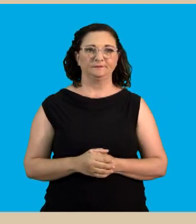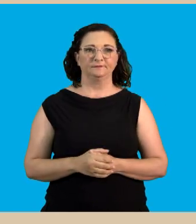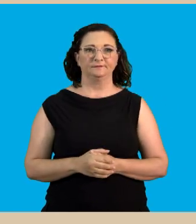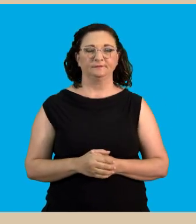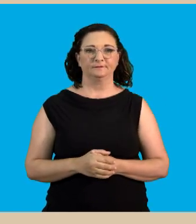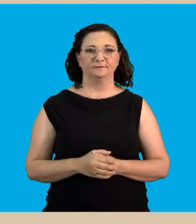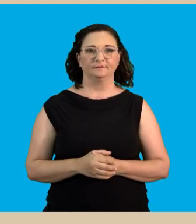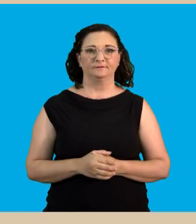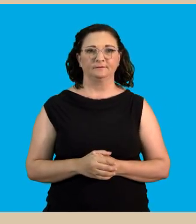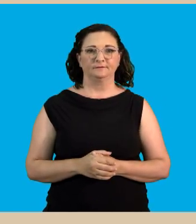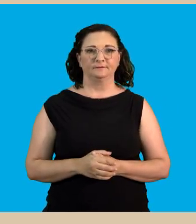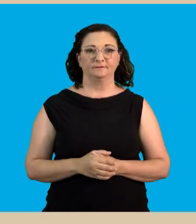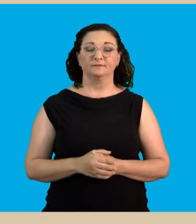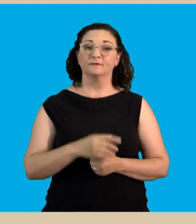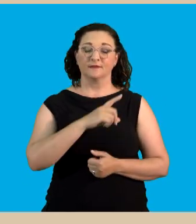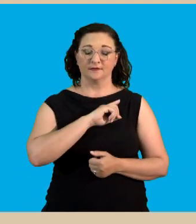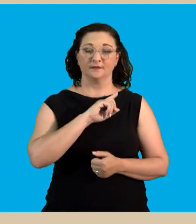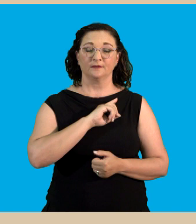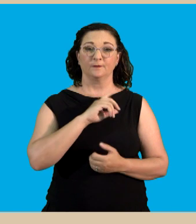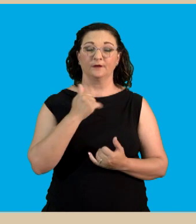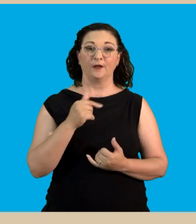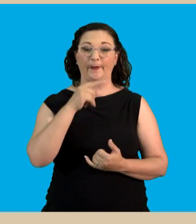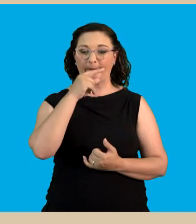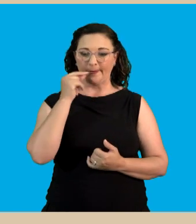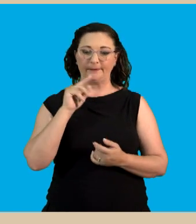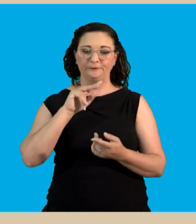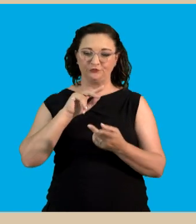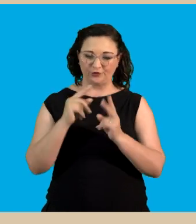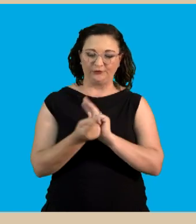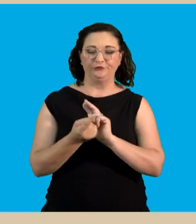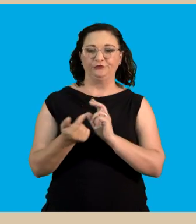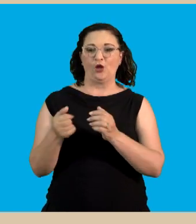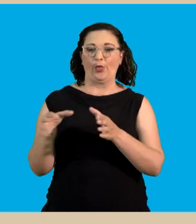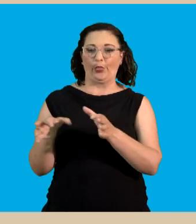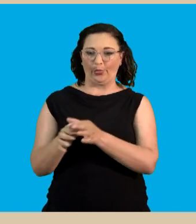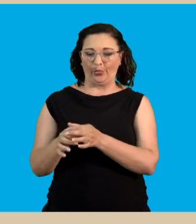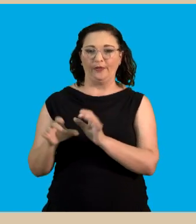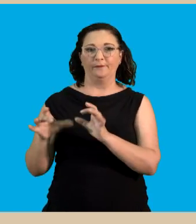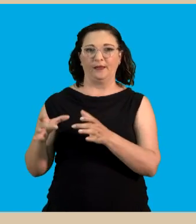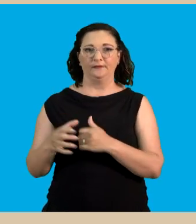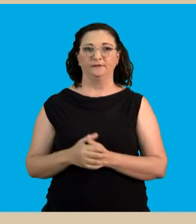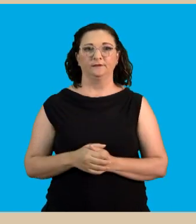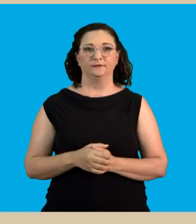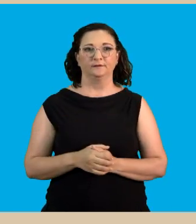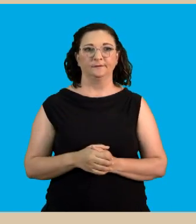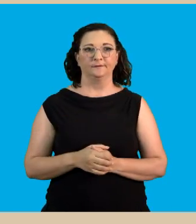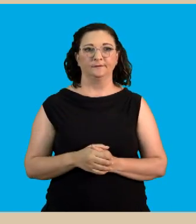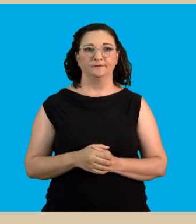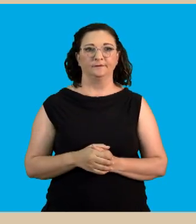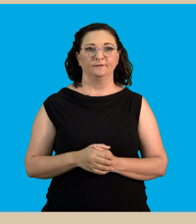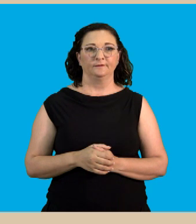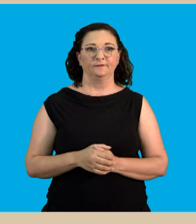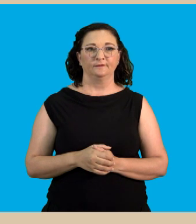Okay, and this is the reason why Pluto was reclassified as a dwarf planet. It does form part of the first